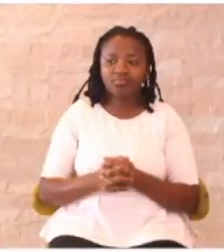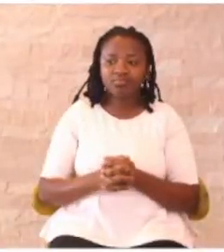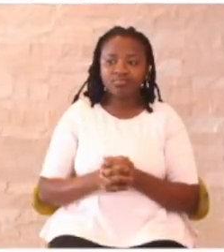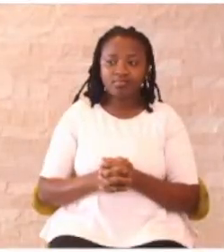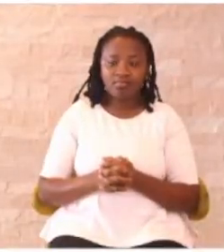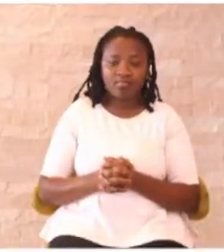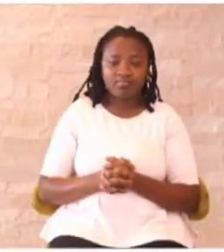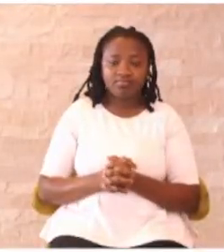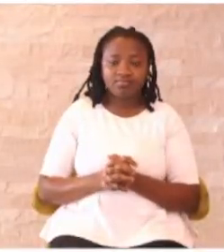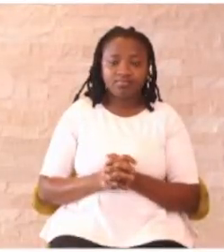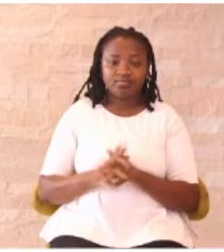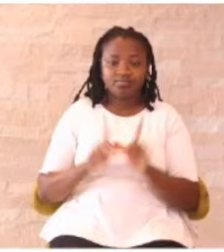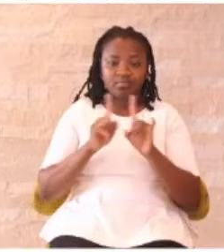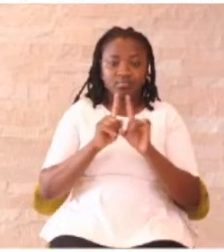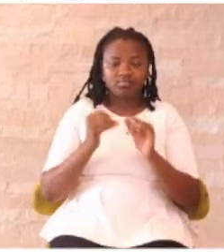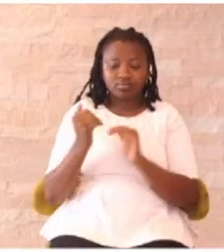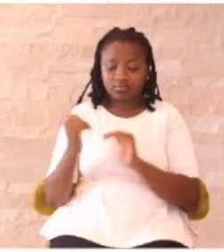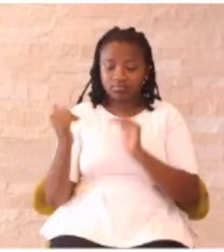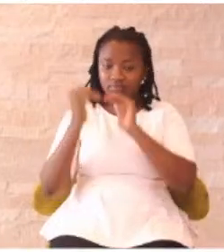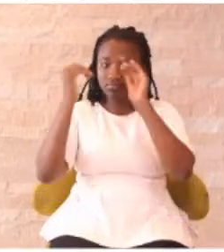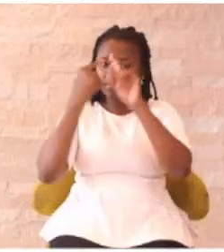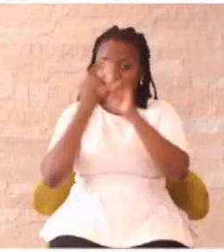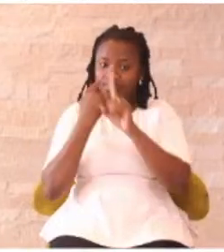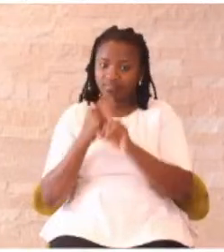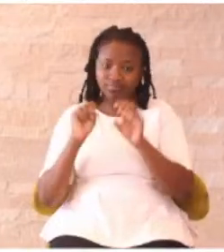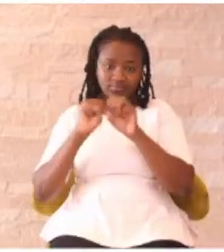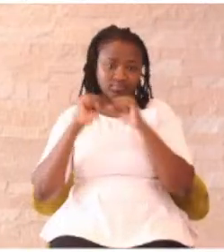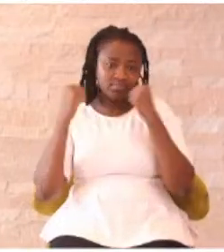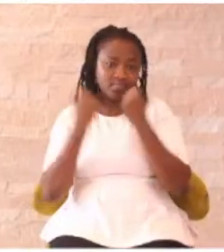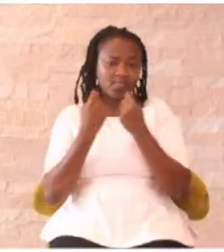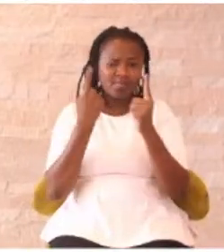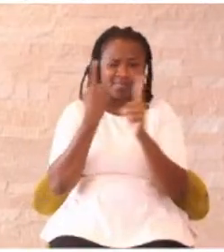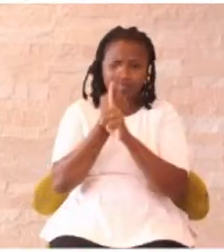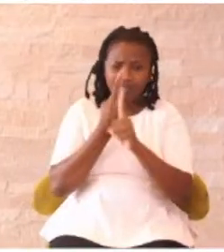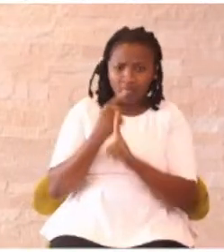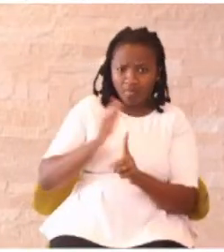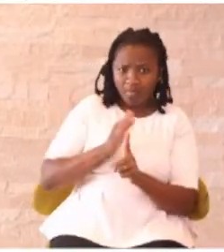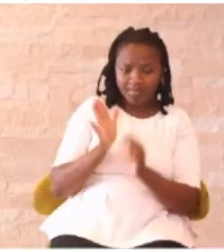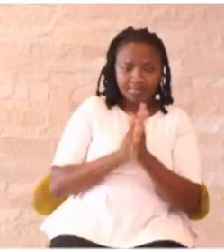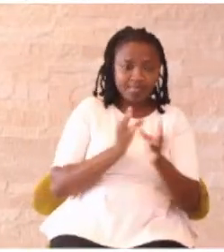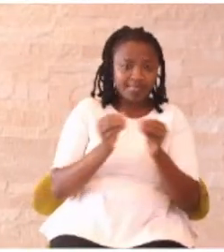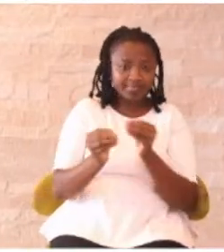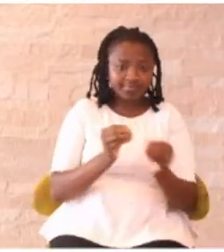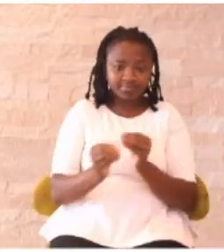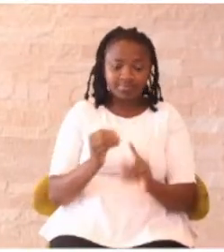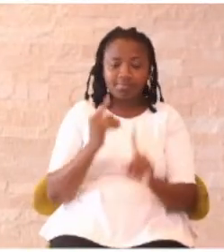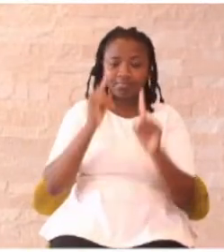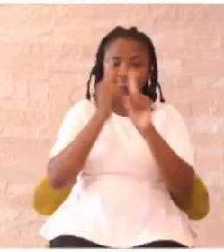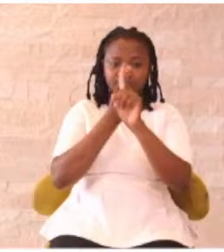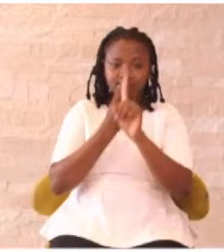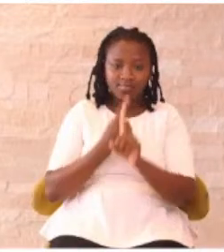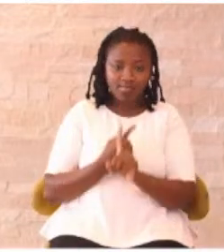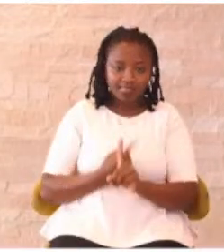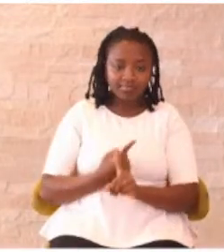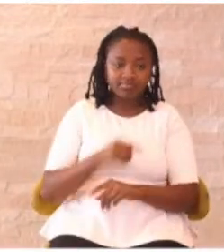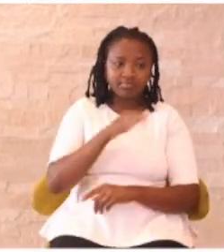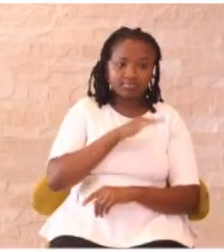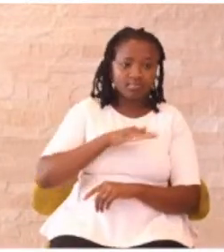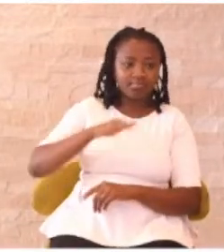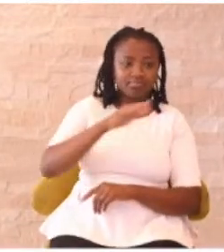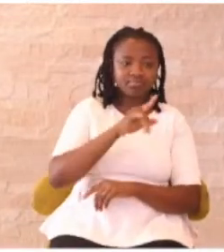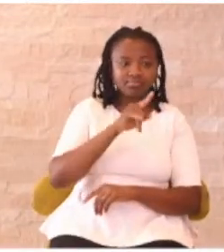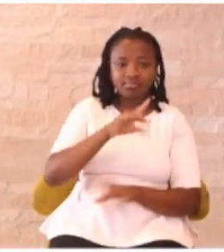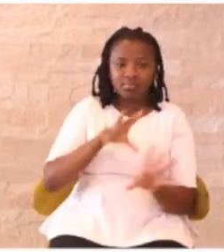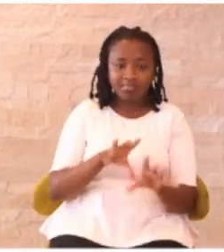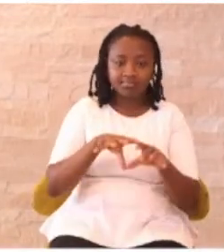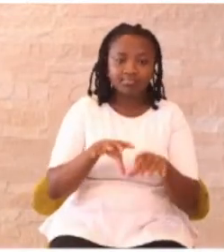at societal level. Certain women with disabilities at different sites have assumed